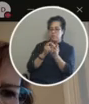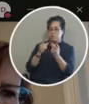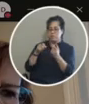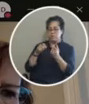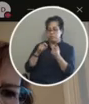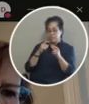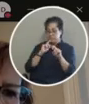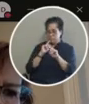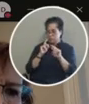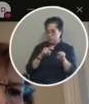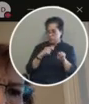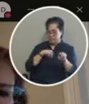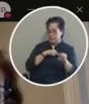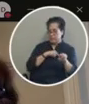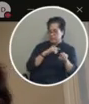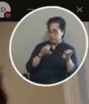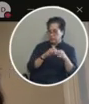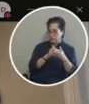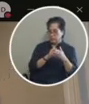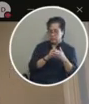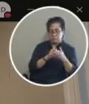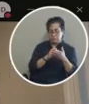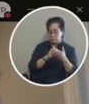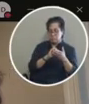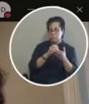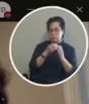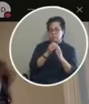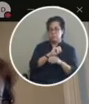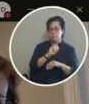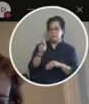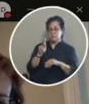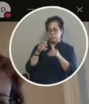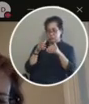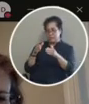us to do that. Otherwise, it will go back to streets.